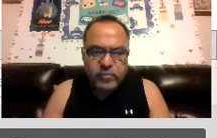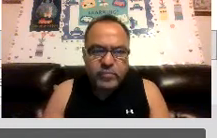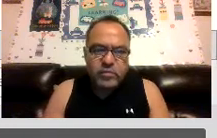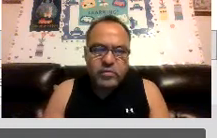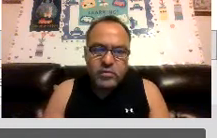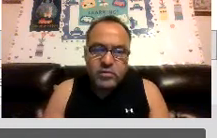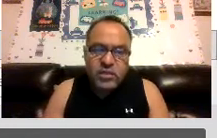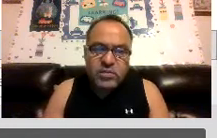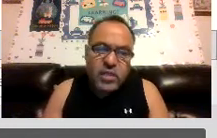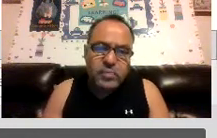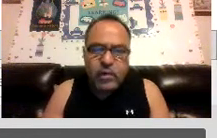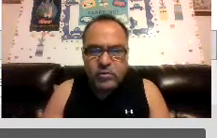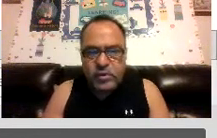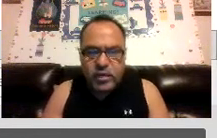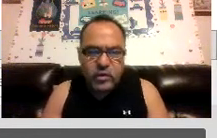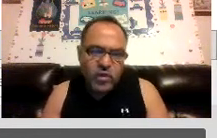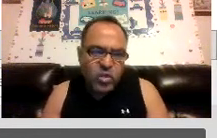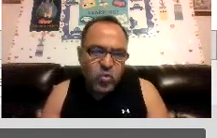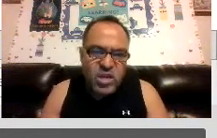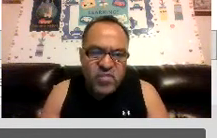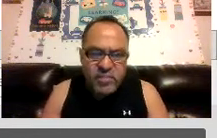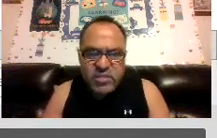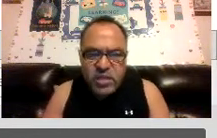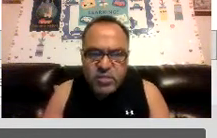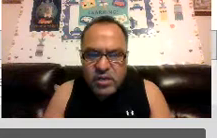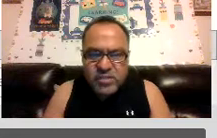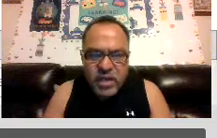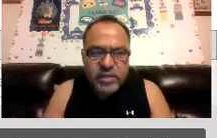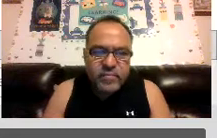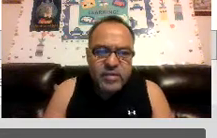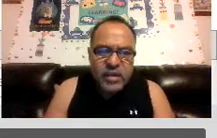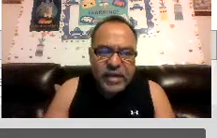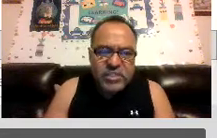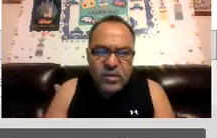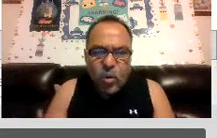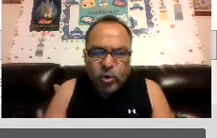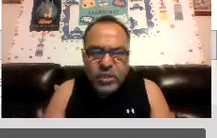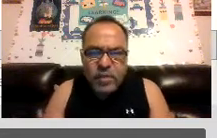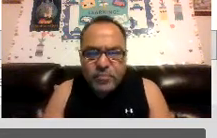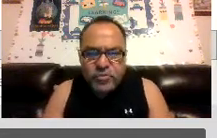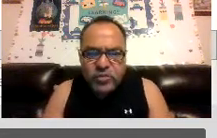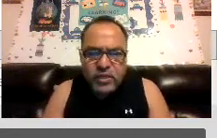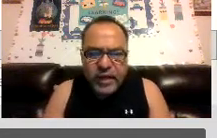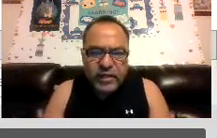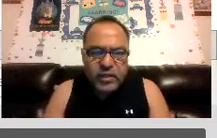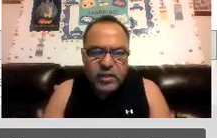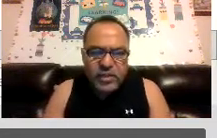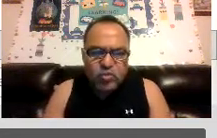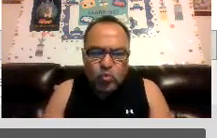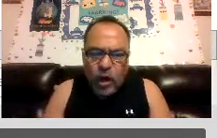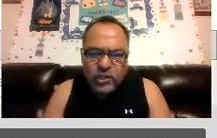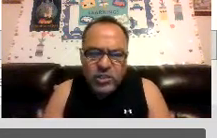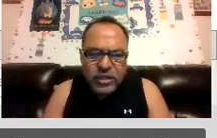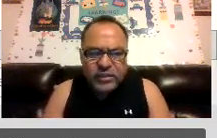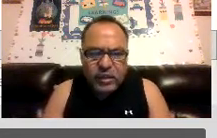anything. Yes, you did, Paco yelled. You wouldn't even let me see what they looked like. I saw you holding them up to the light. I